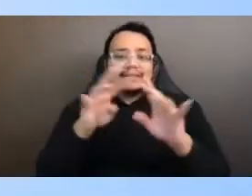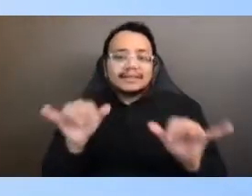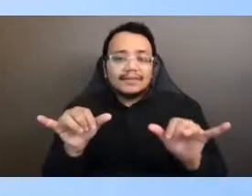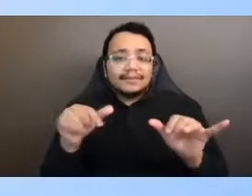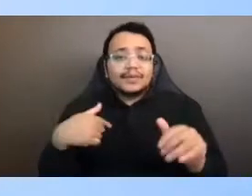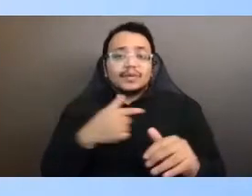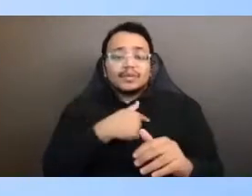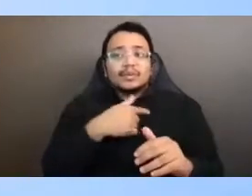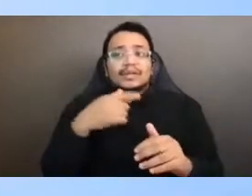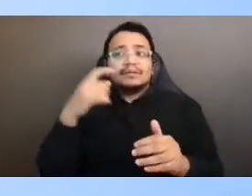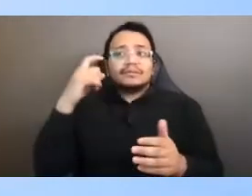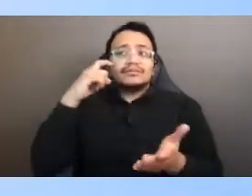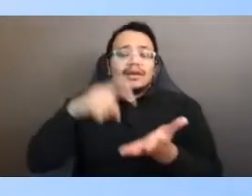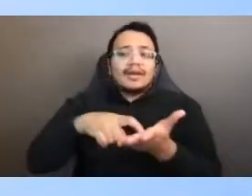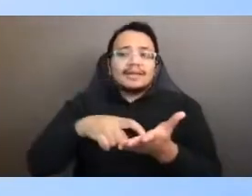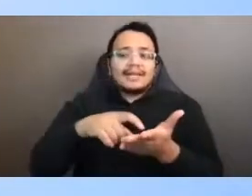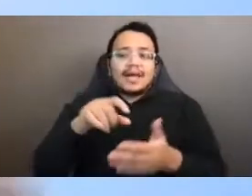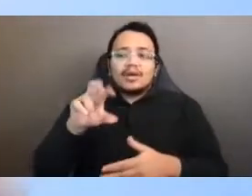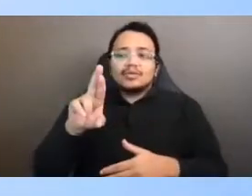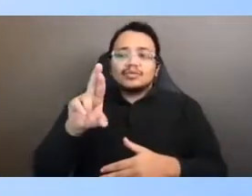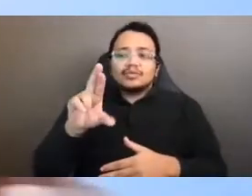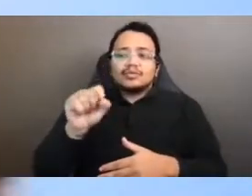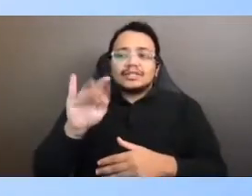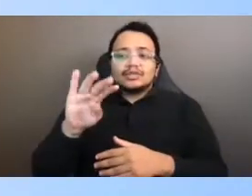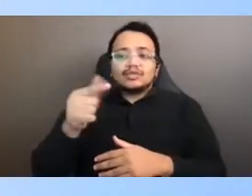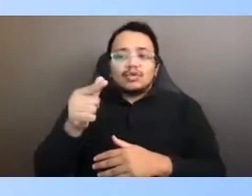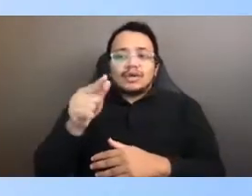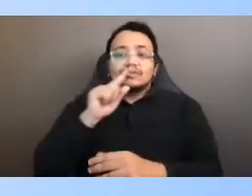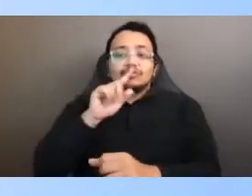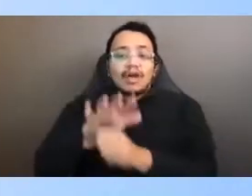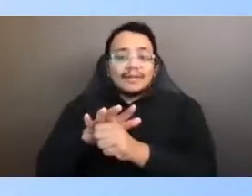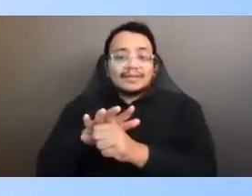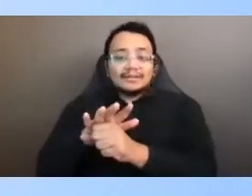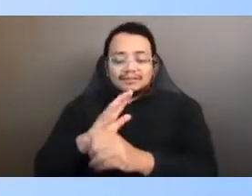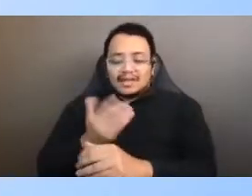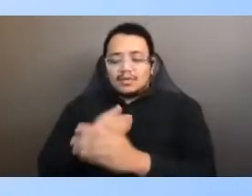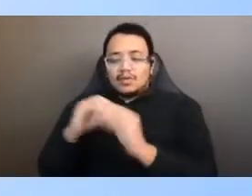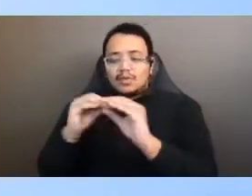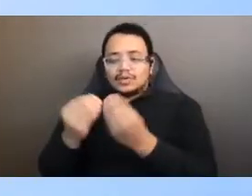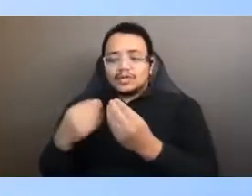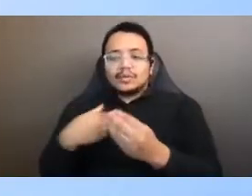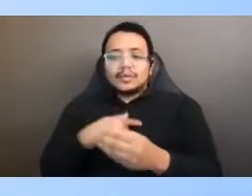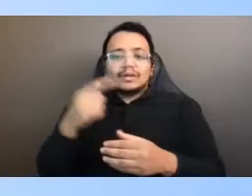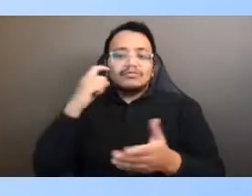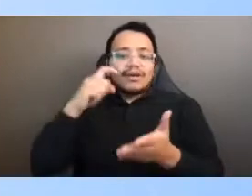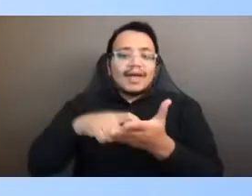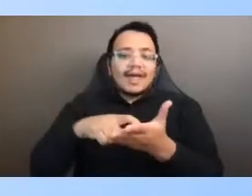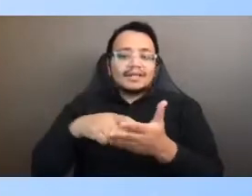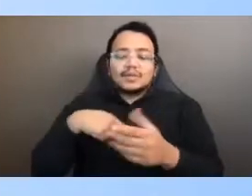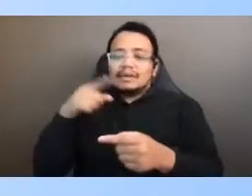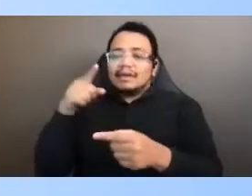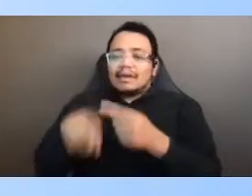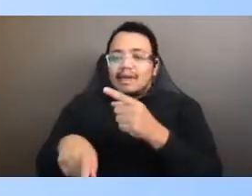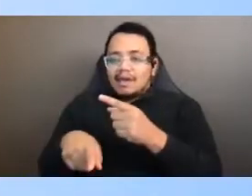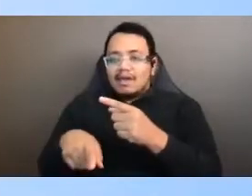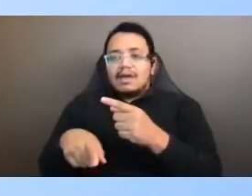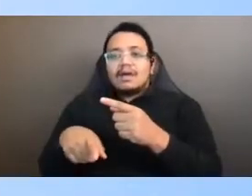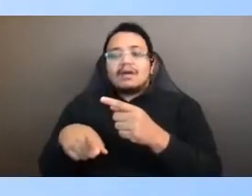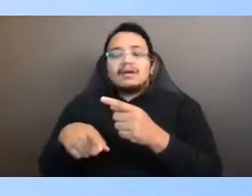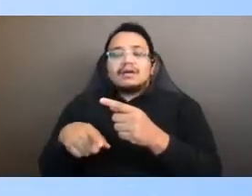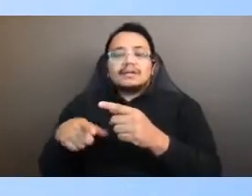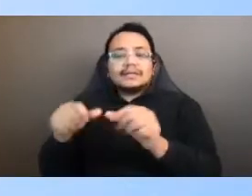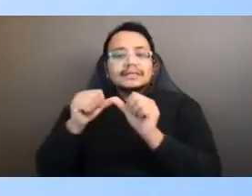Promise, we know that our transformation efforts cannot be contained within those prison walls. Thank you for embracing the possibilities